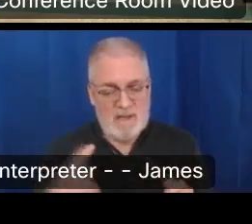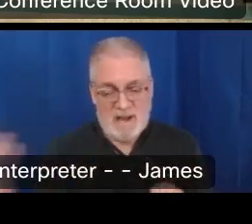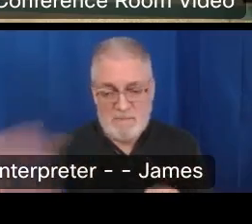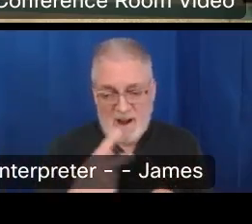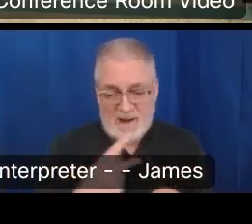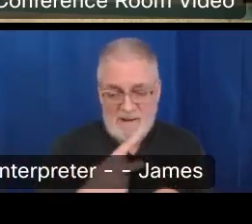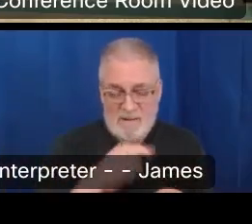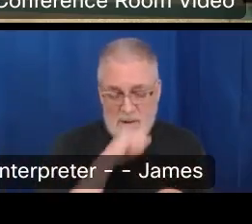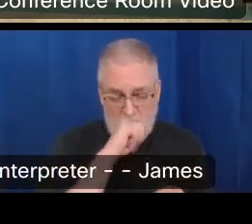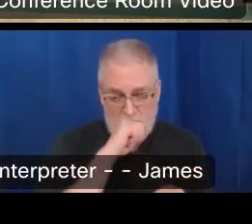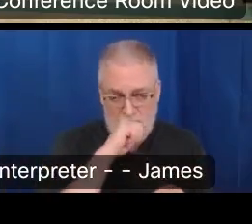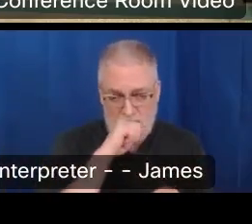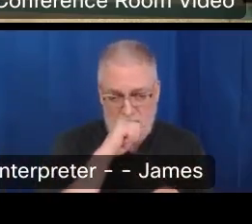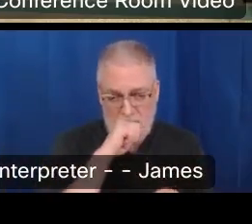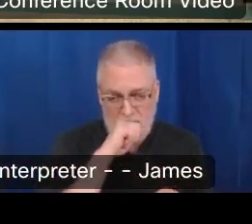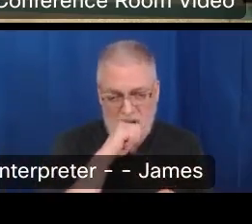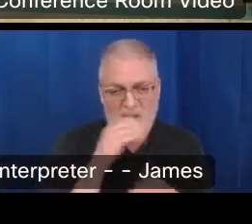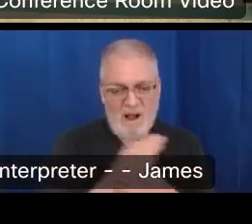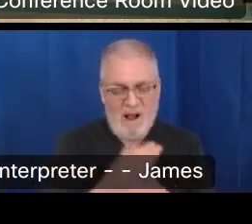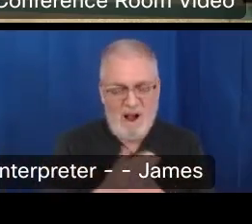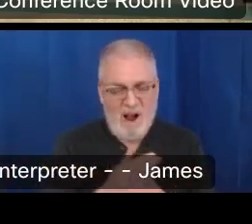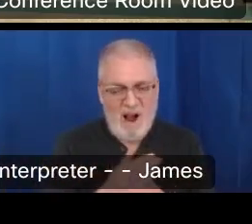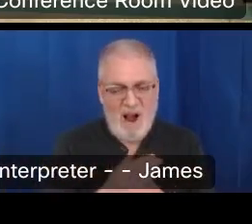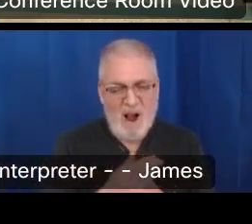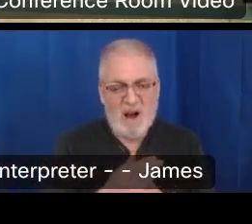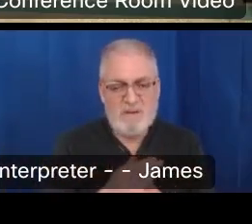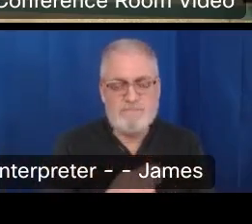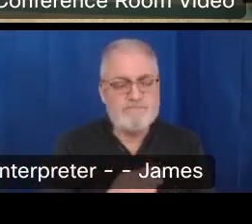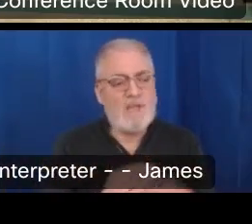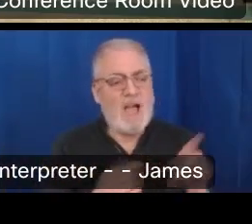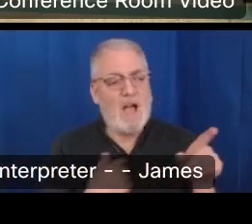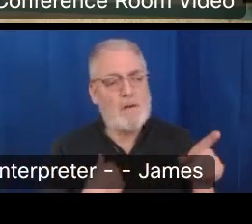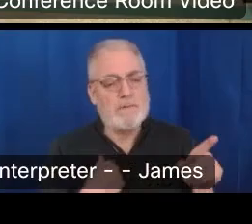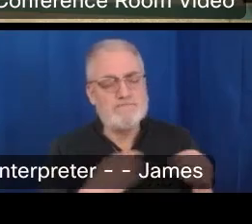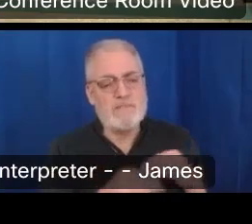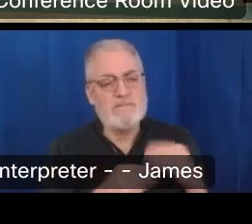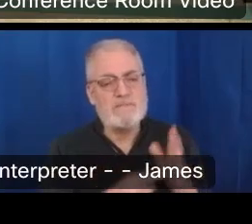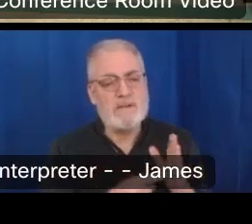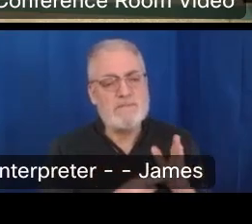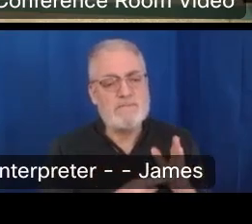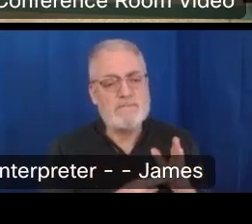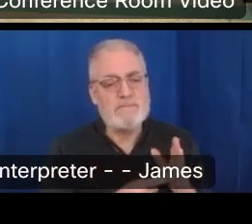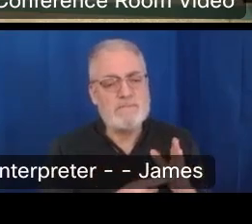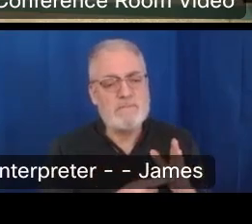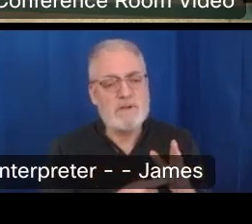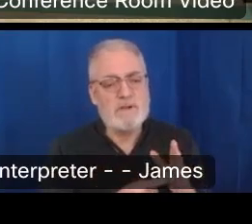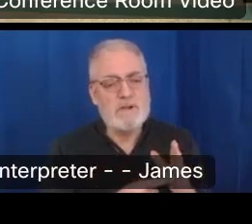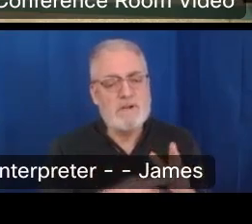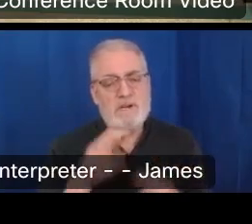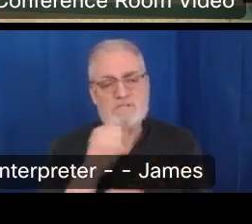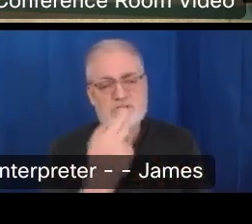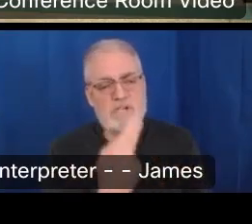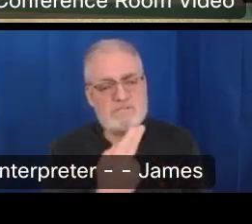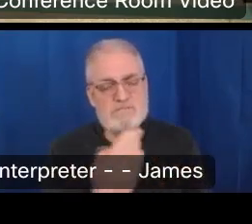learned, I think might be helpful. I think to that point, for instance, Josh did a great job with the flag. He kept everybody on point with that,